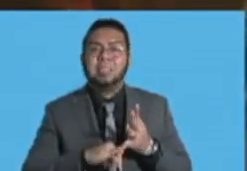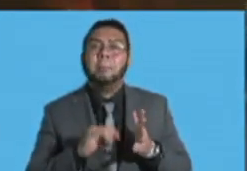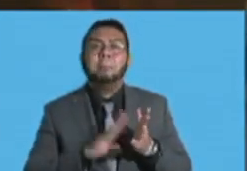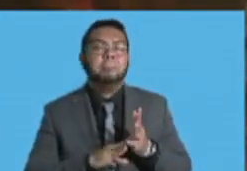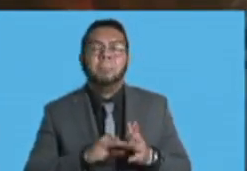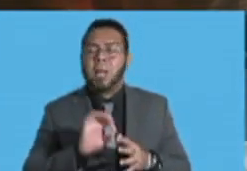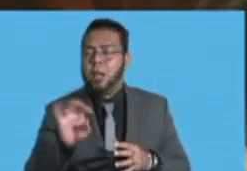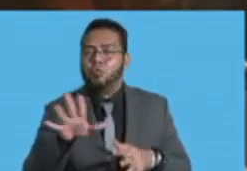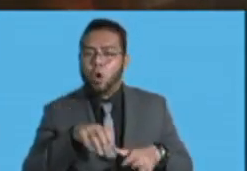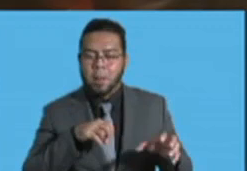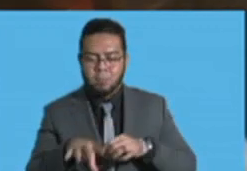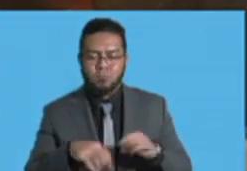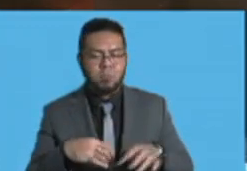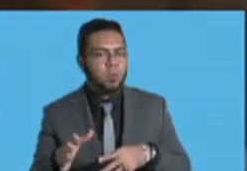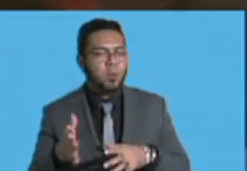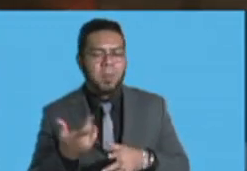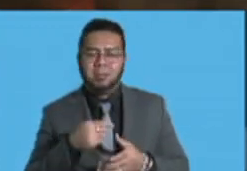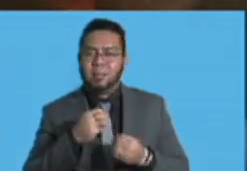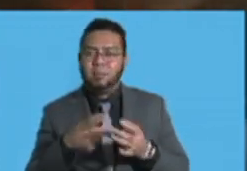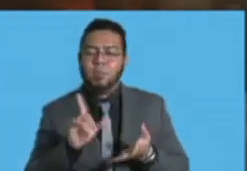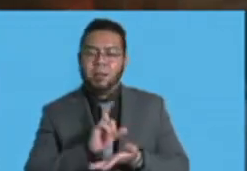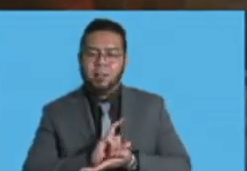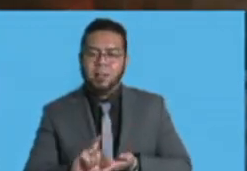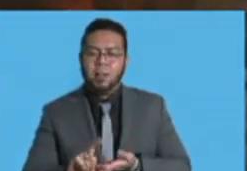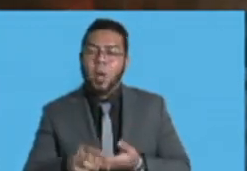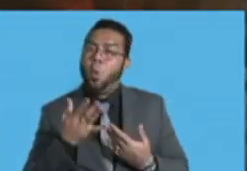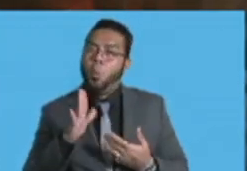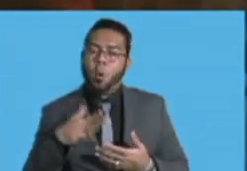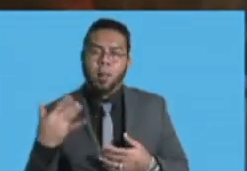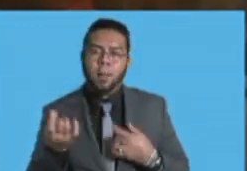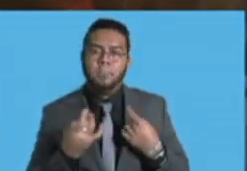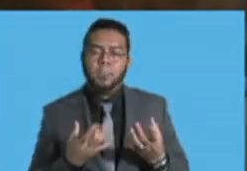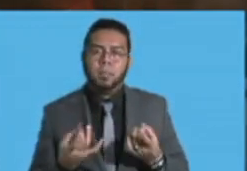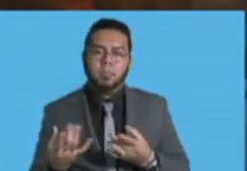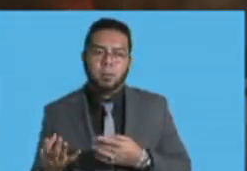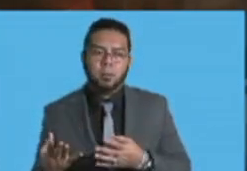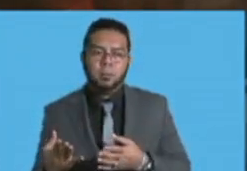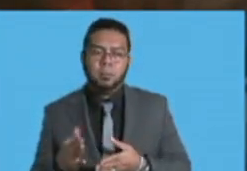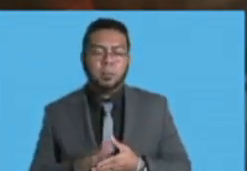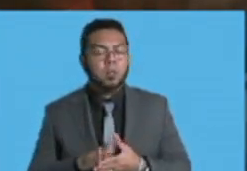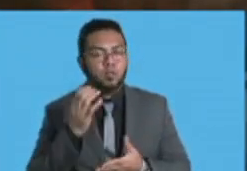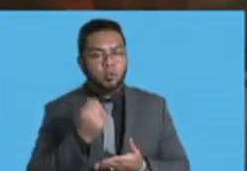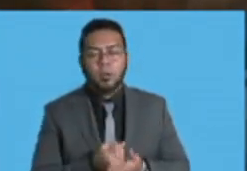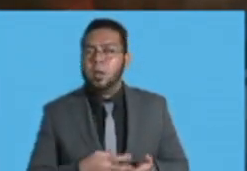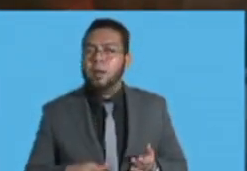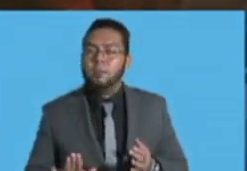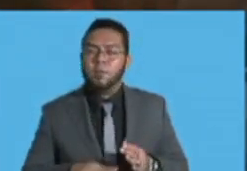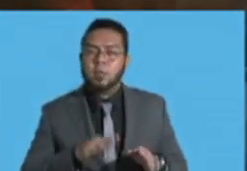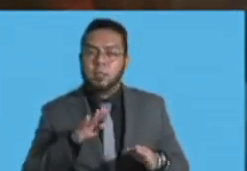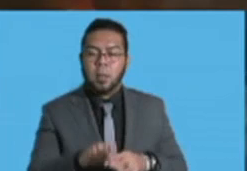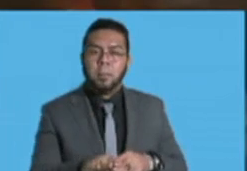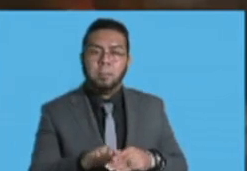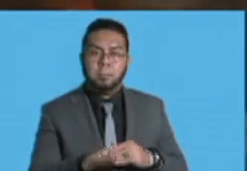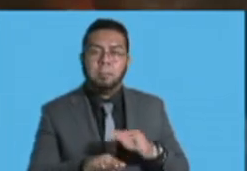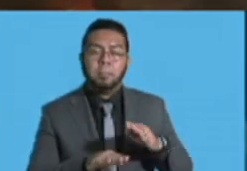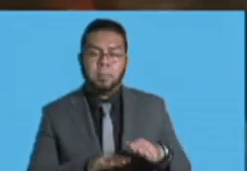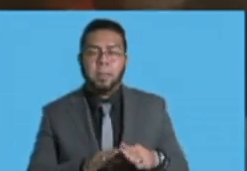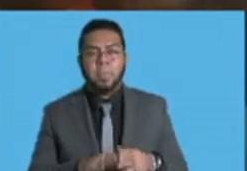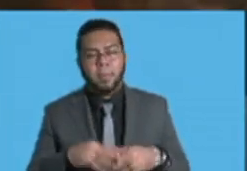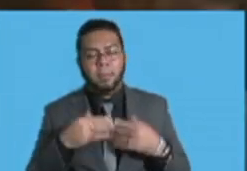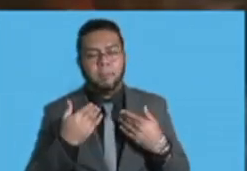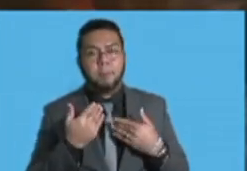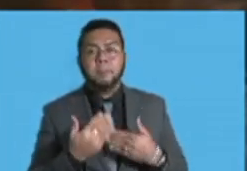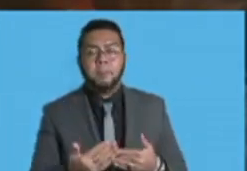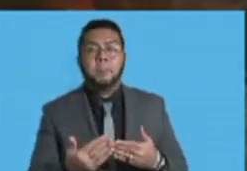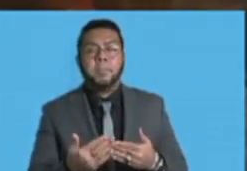start from a clear and well-prepared field and ensure every step along the way is taken